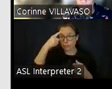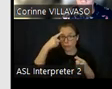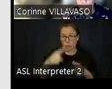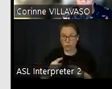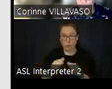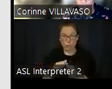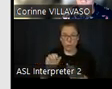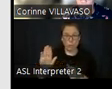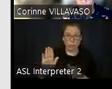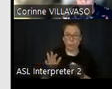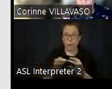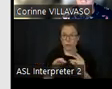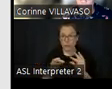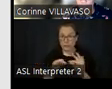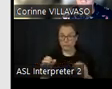because